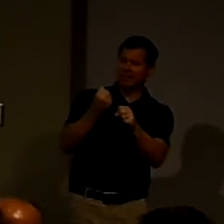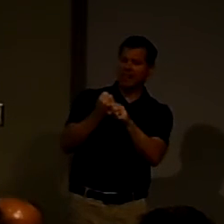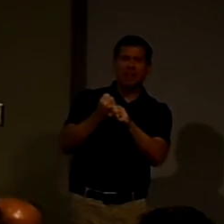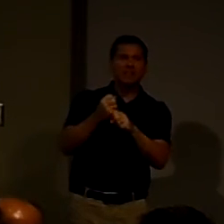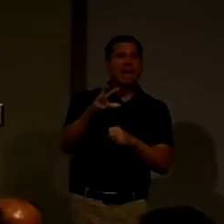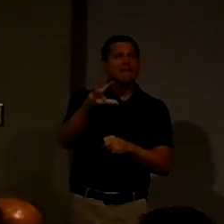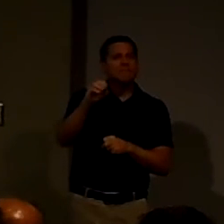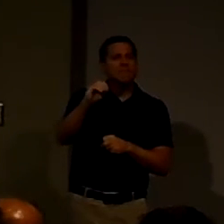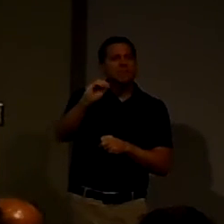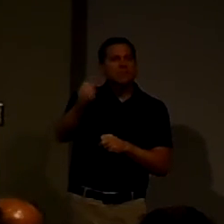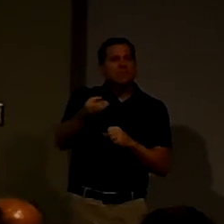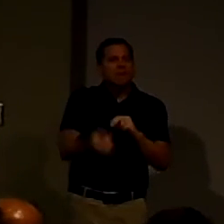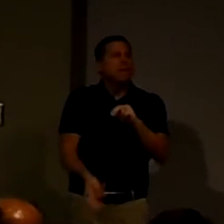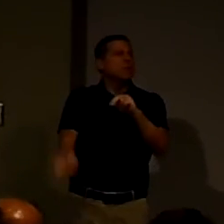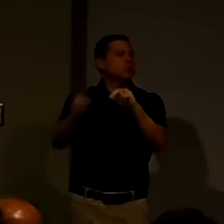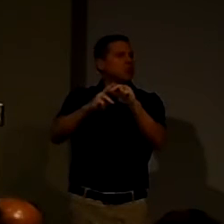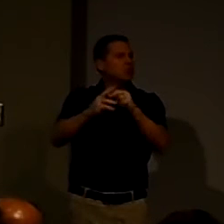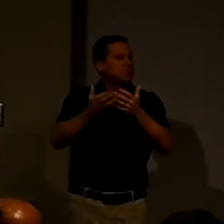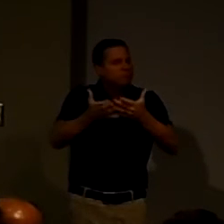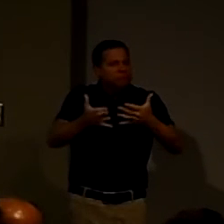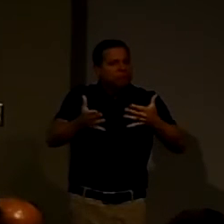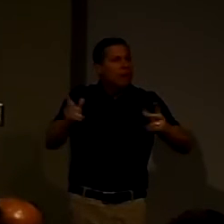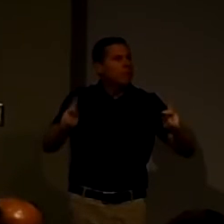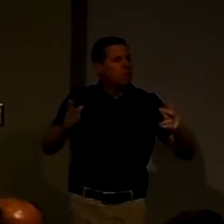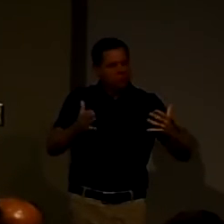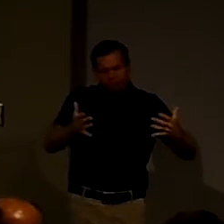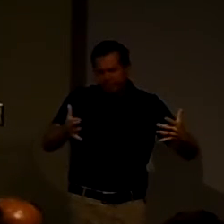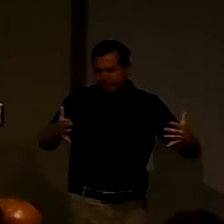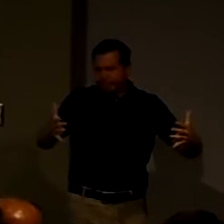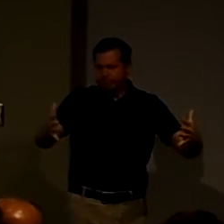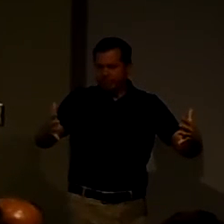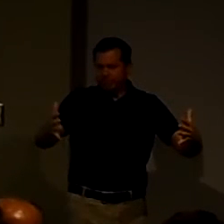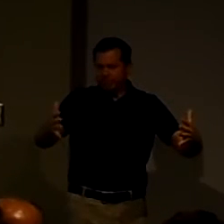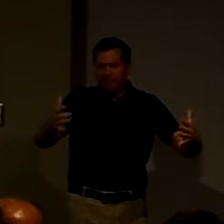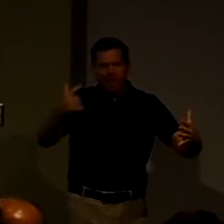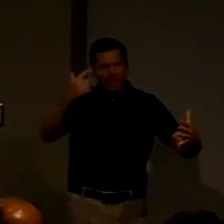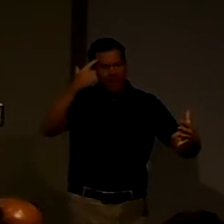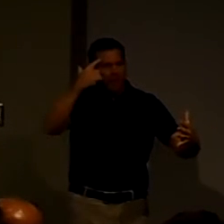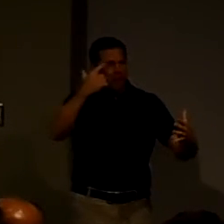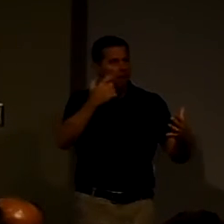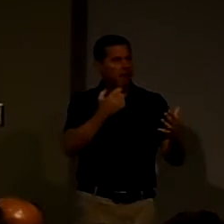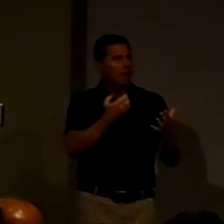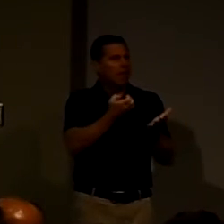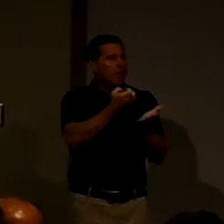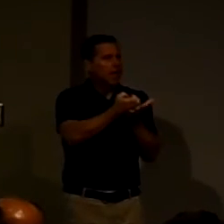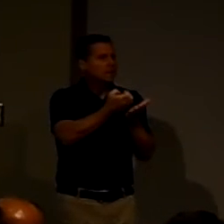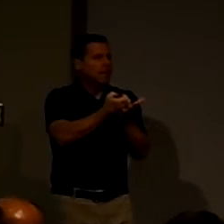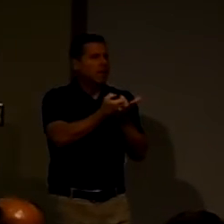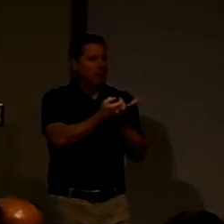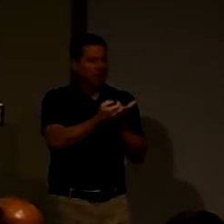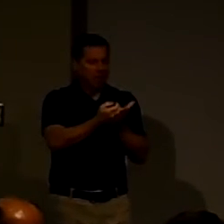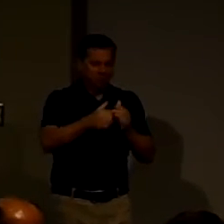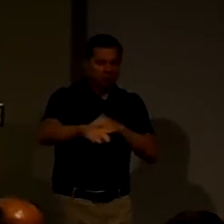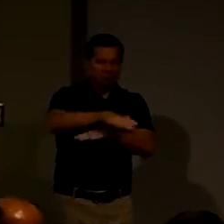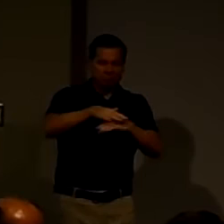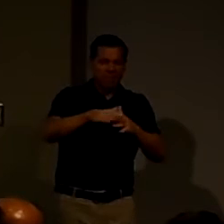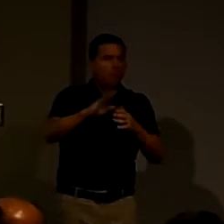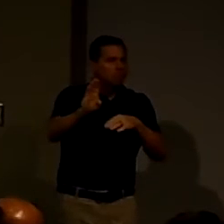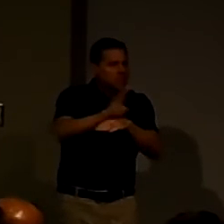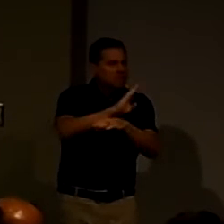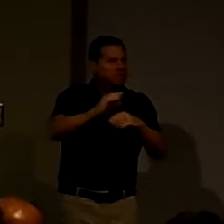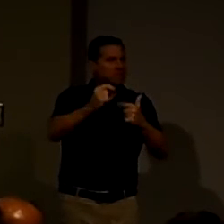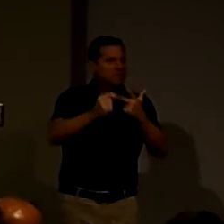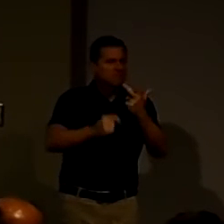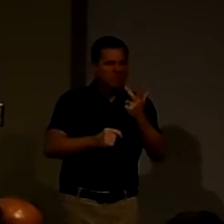75% increase in population. Think about that in terms of economic activity. With that increase in population,